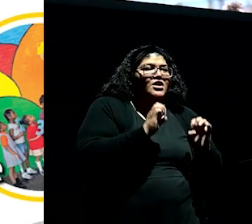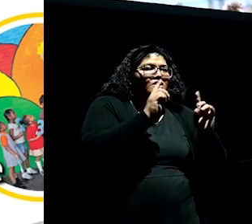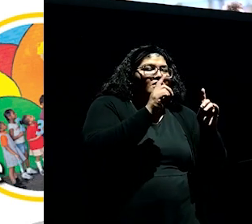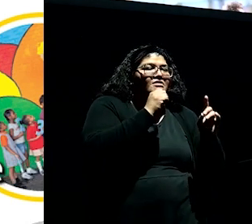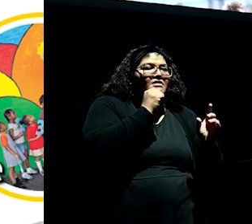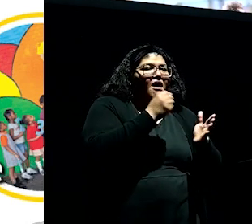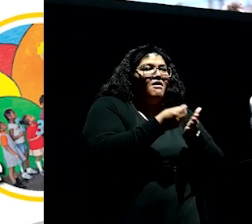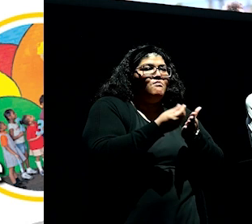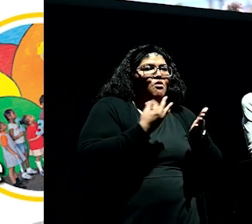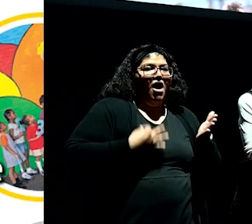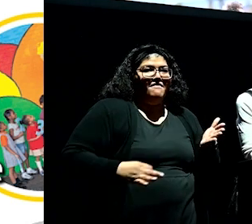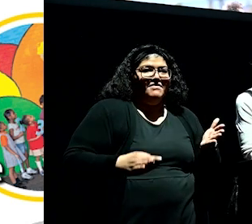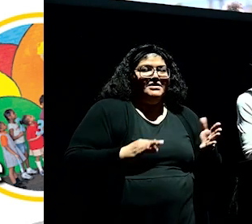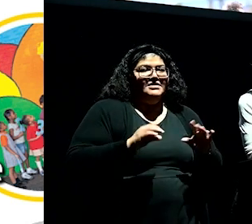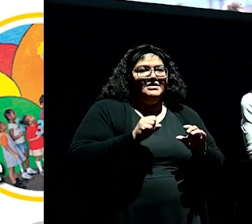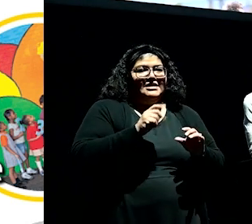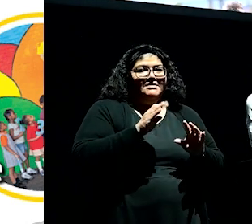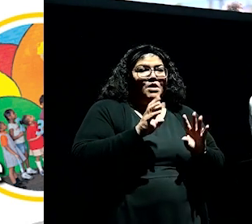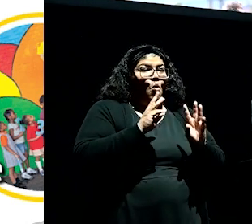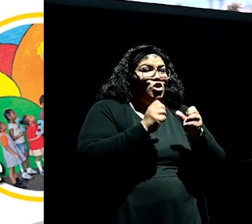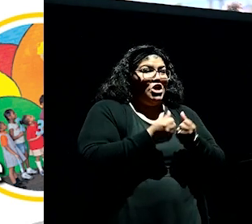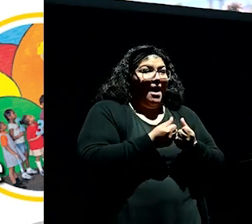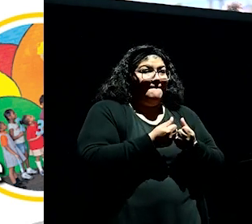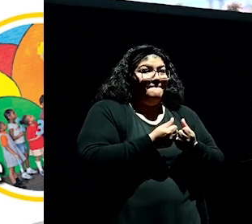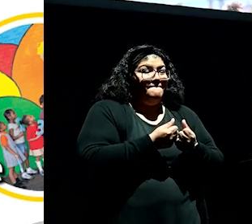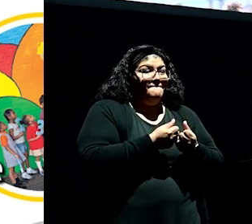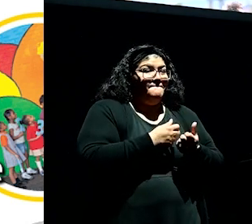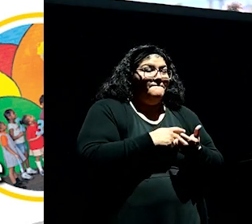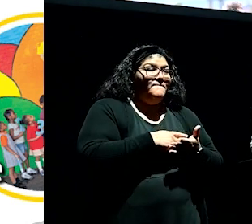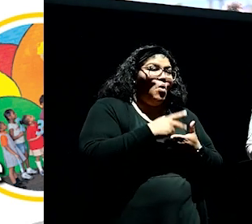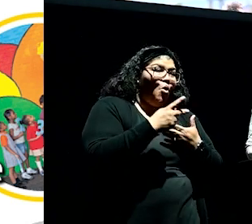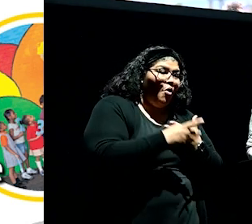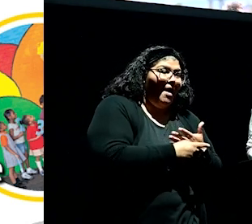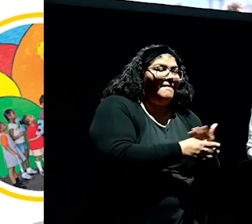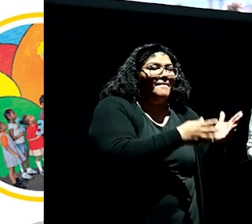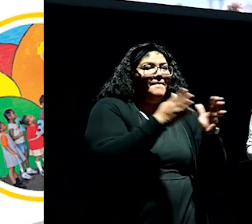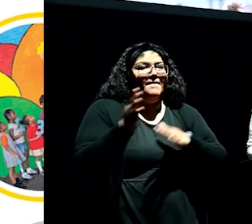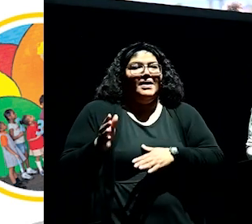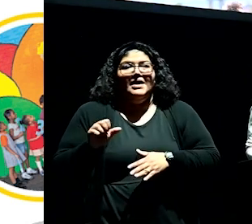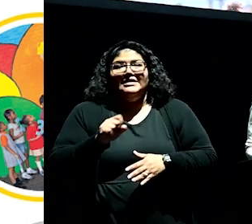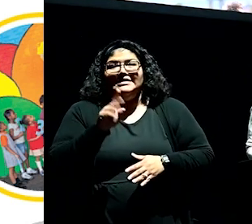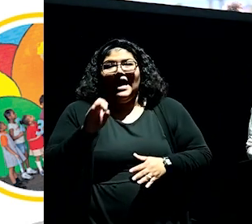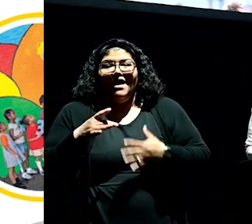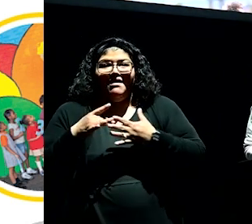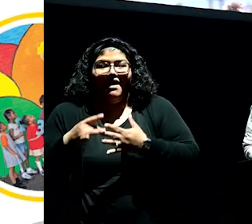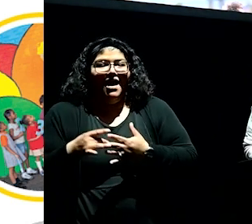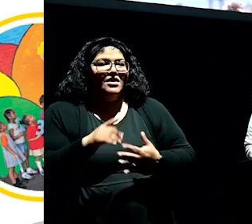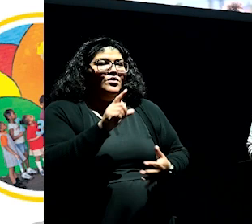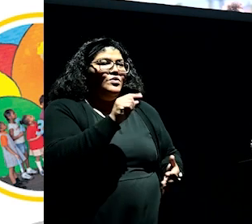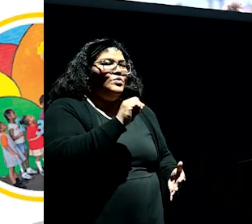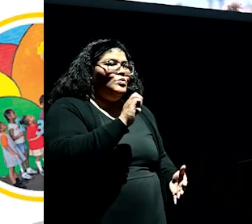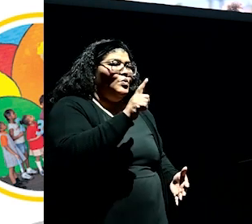nonprofit Sesame Workshop, Sesame Street, brand guides, style guides, toolkits,